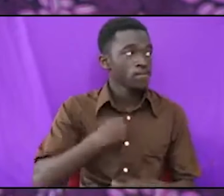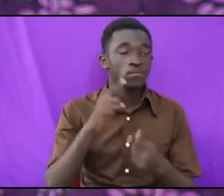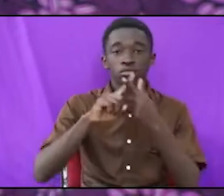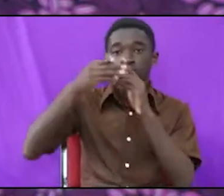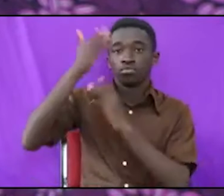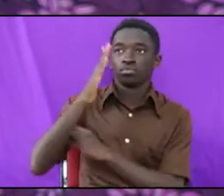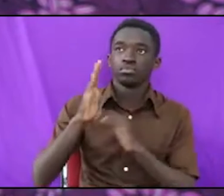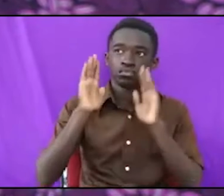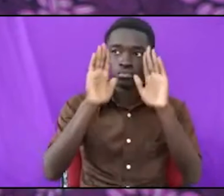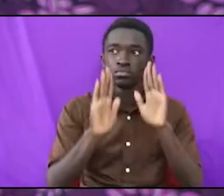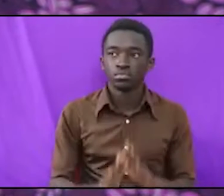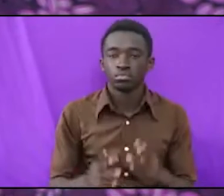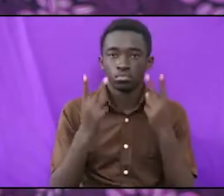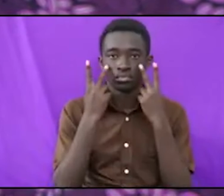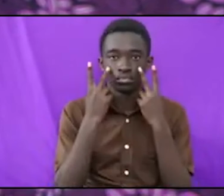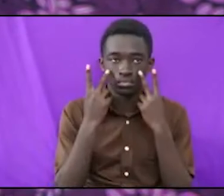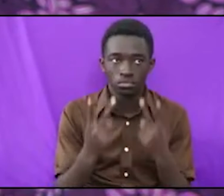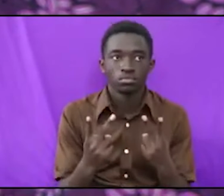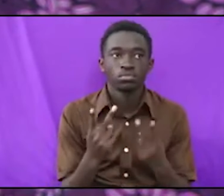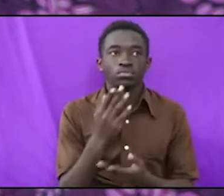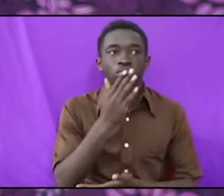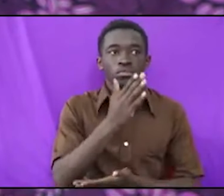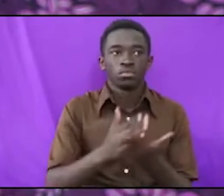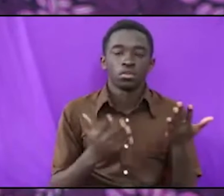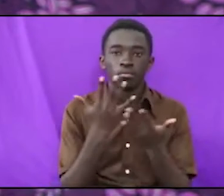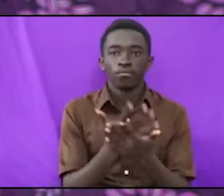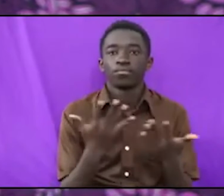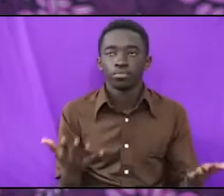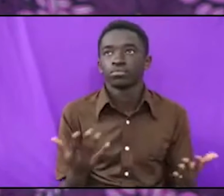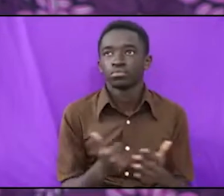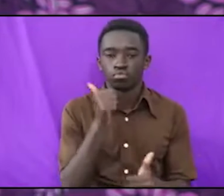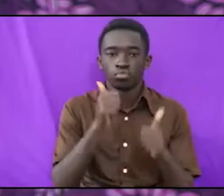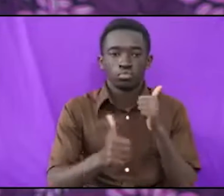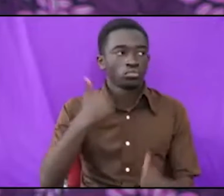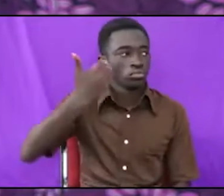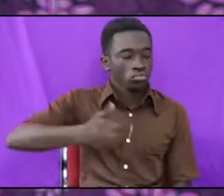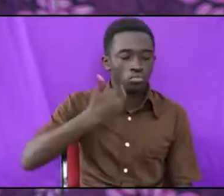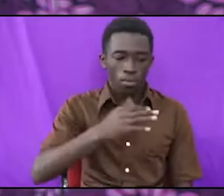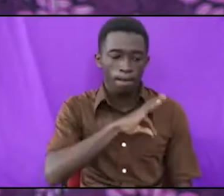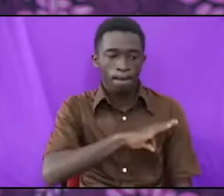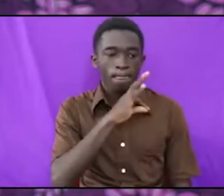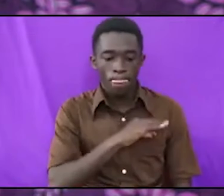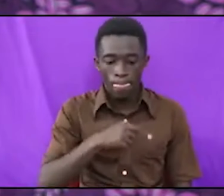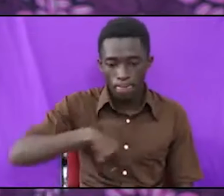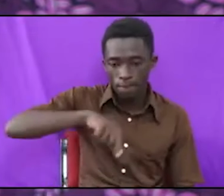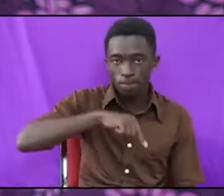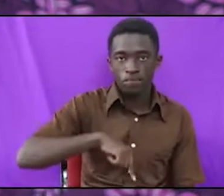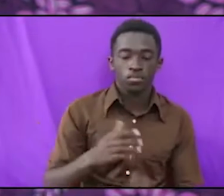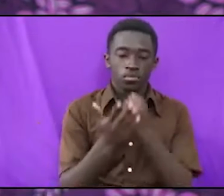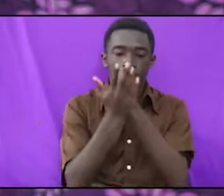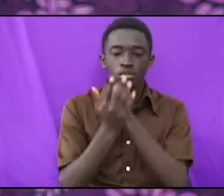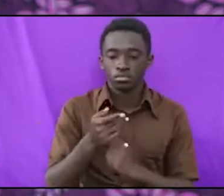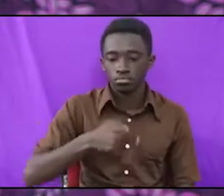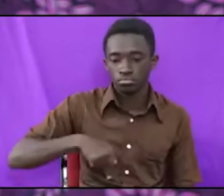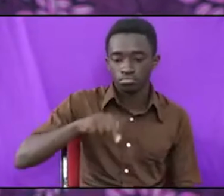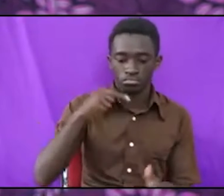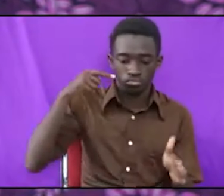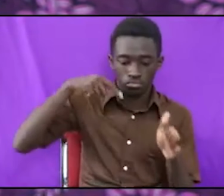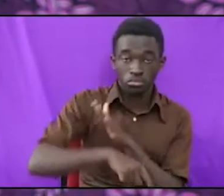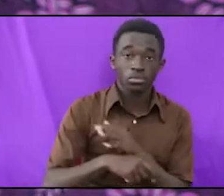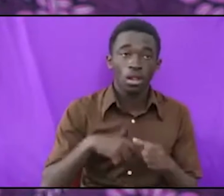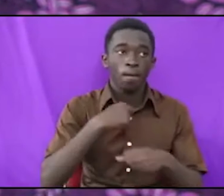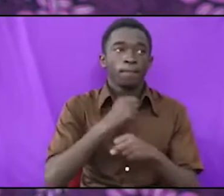see some of the things that are beneficial that would help us even to go deeper and making a